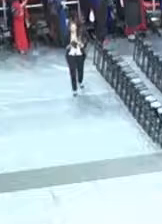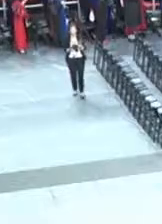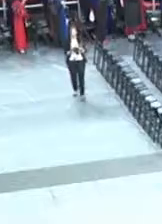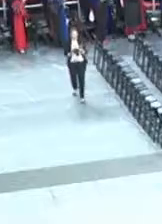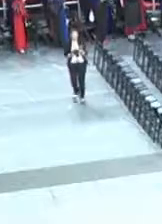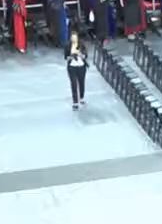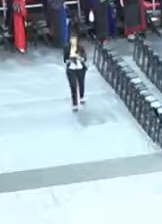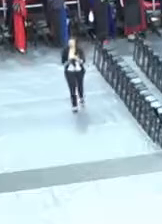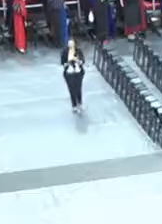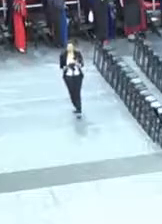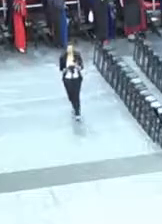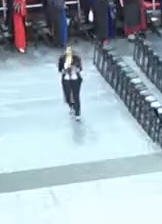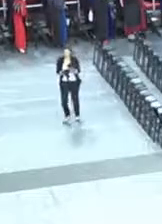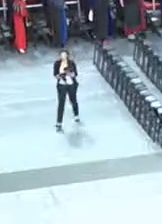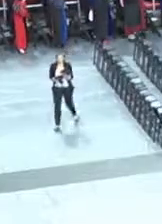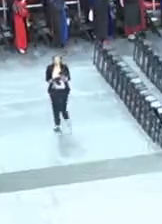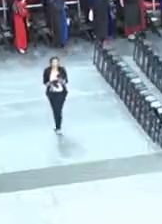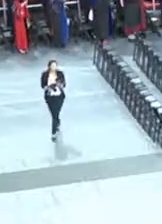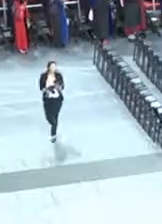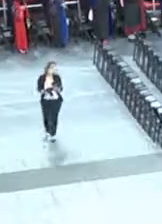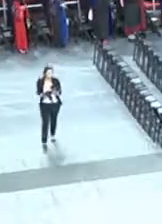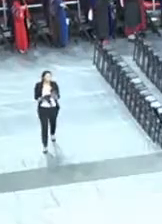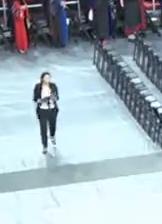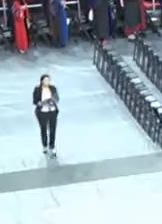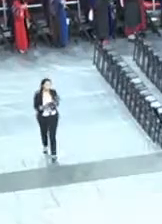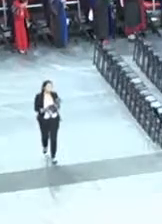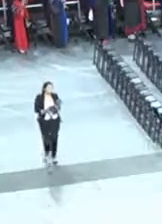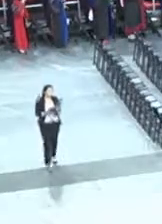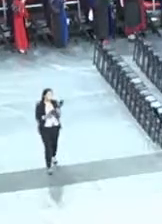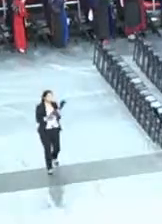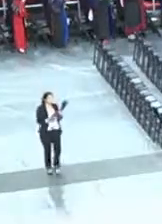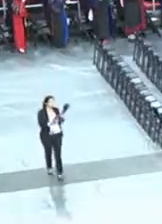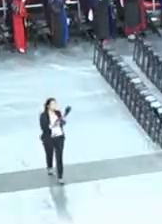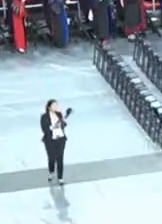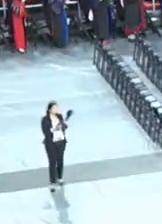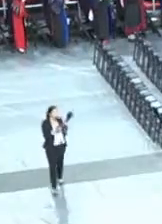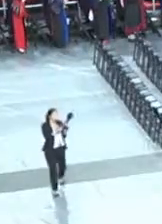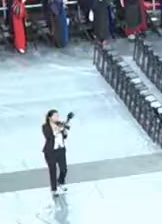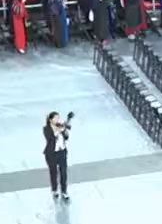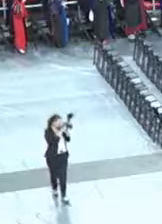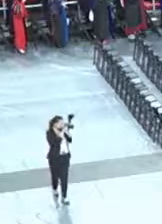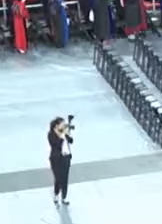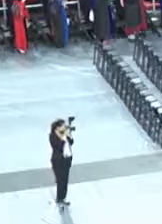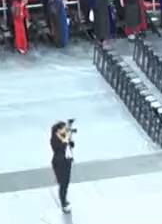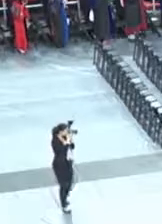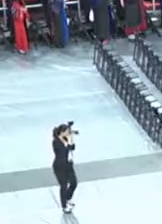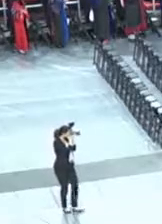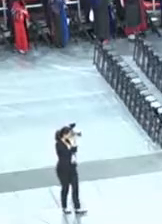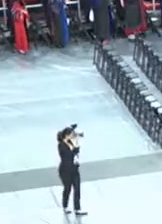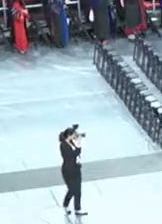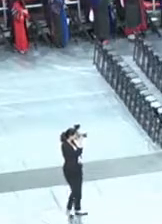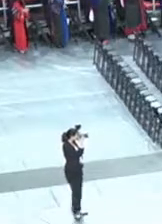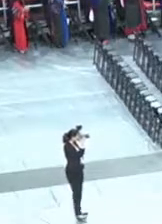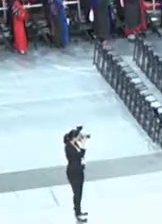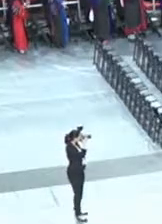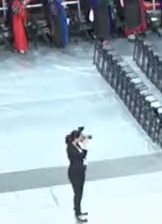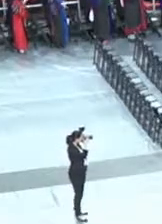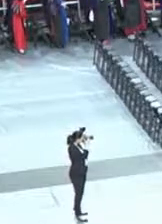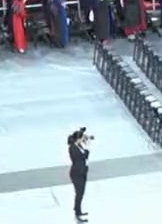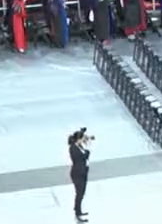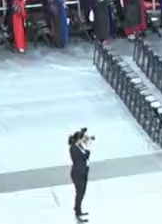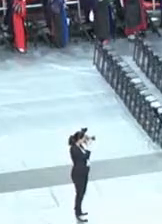sky. We will ever need